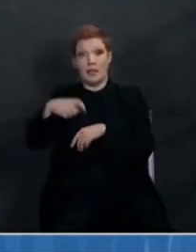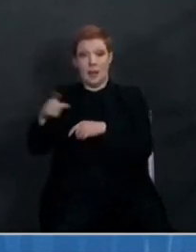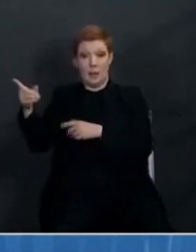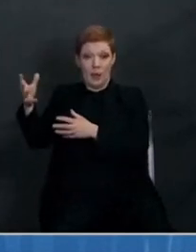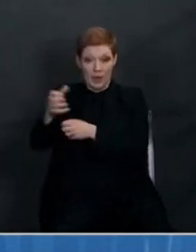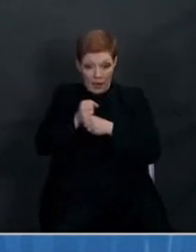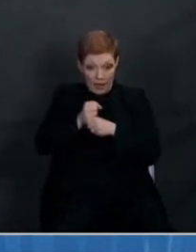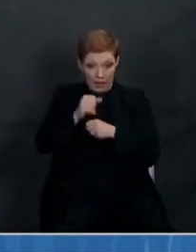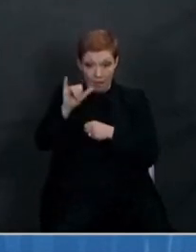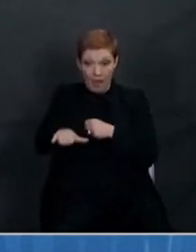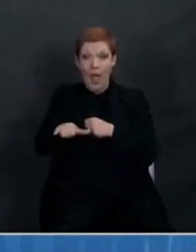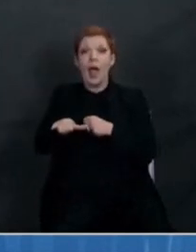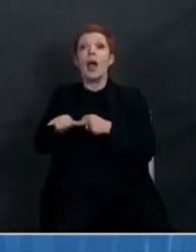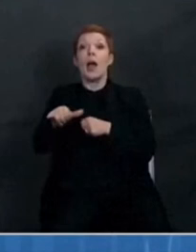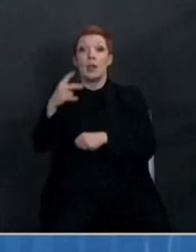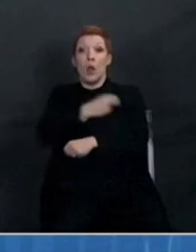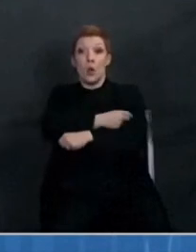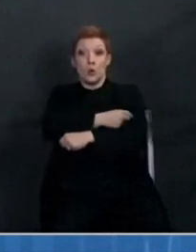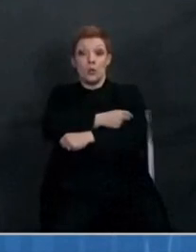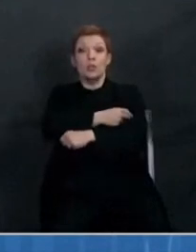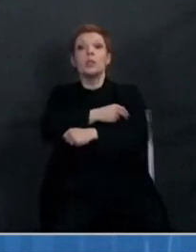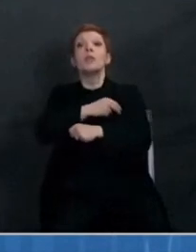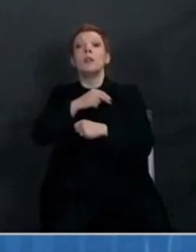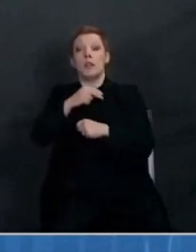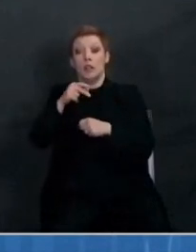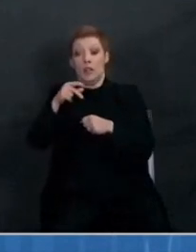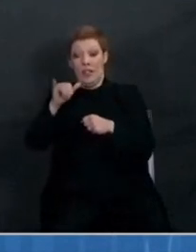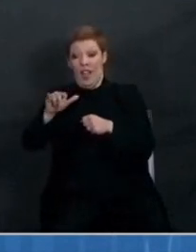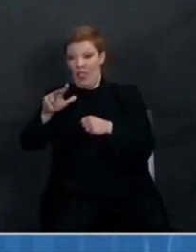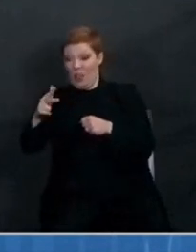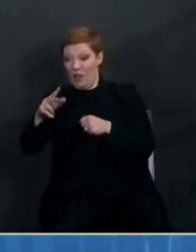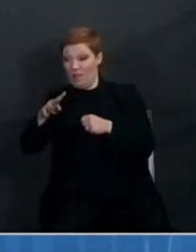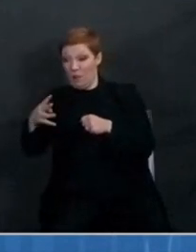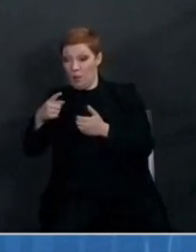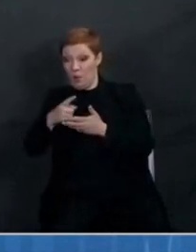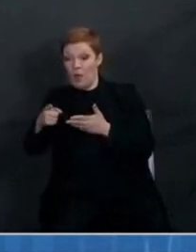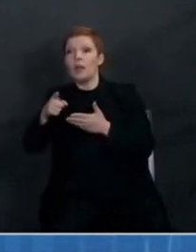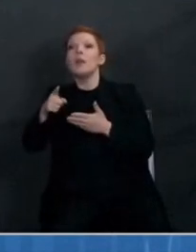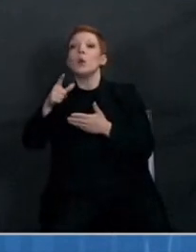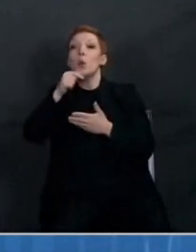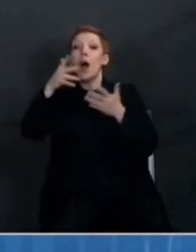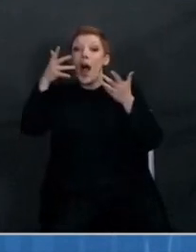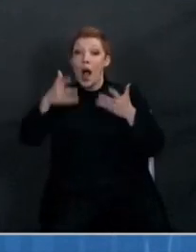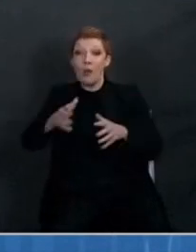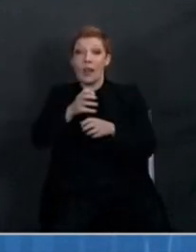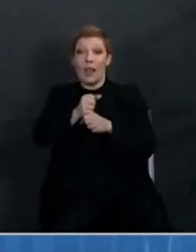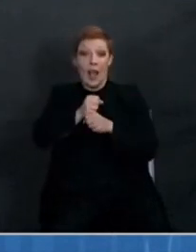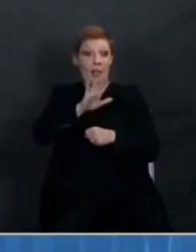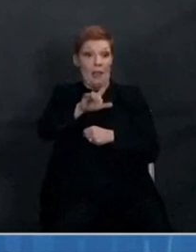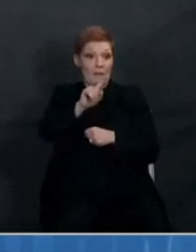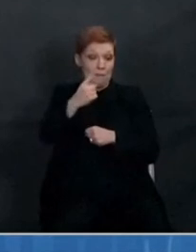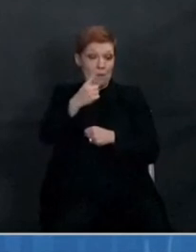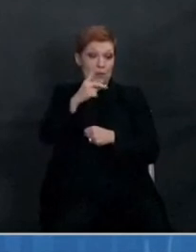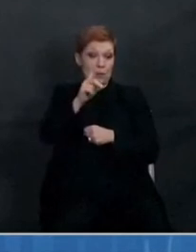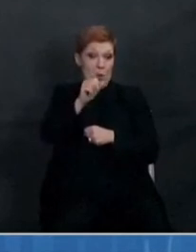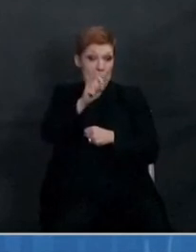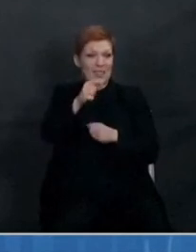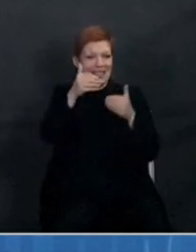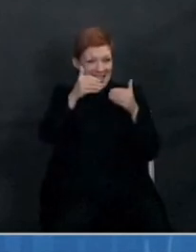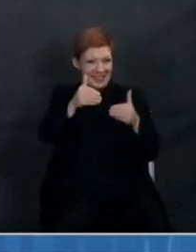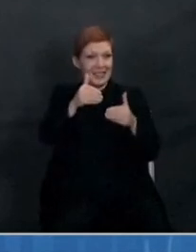the first priority will always be to get the people who've gotten their first doses to get their second doses. And